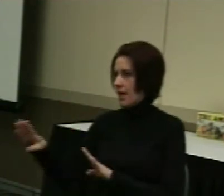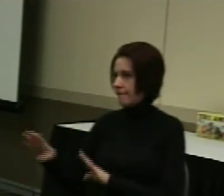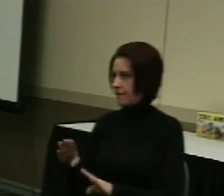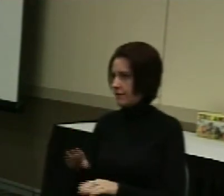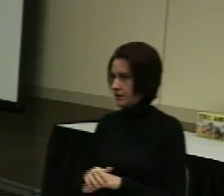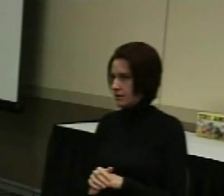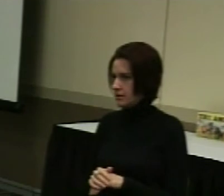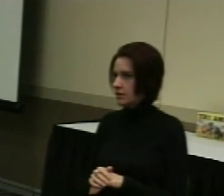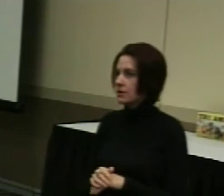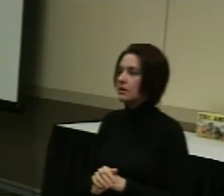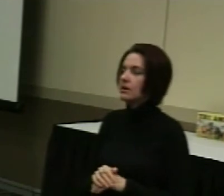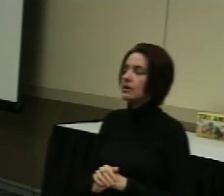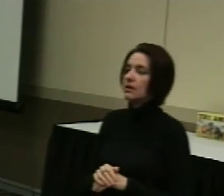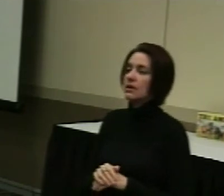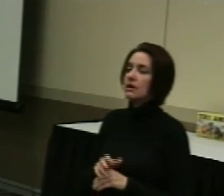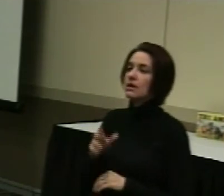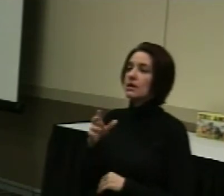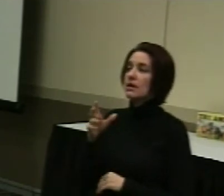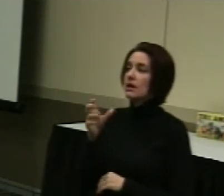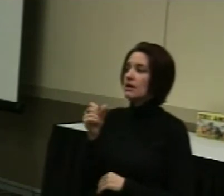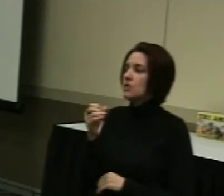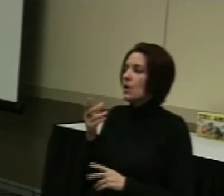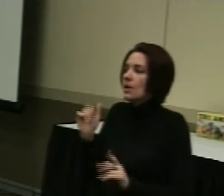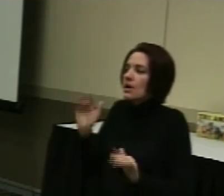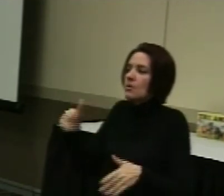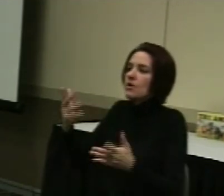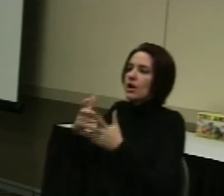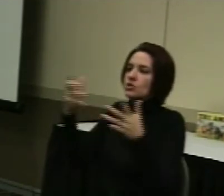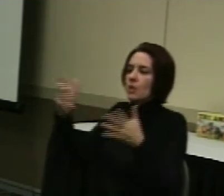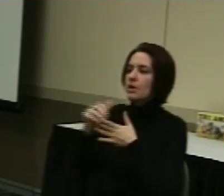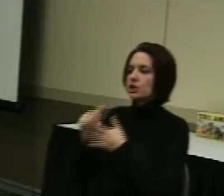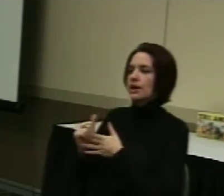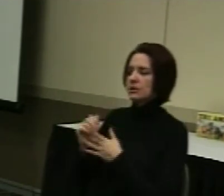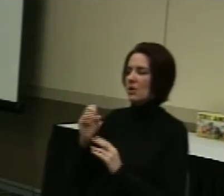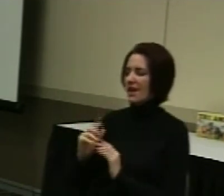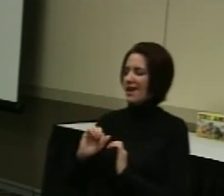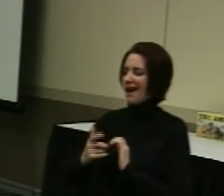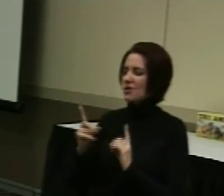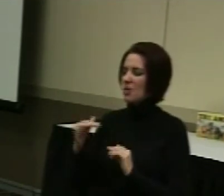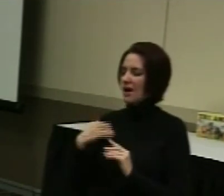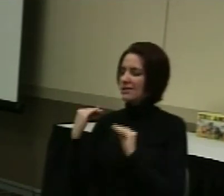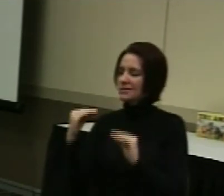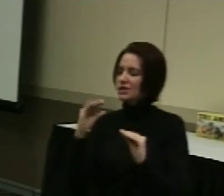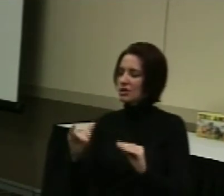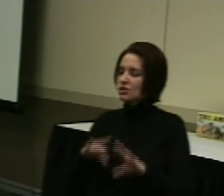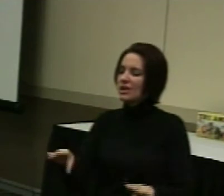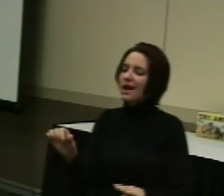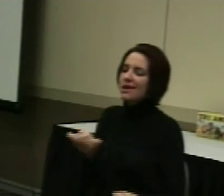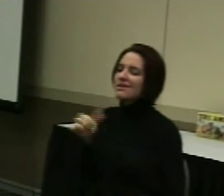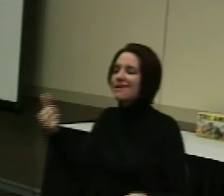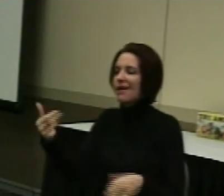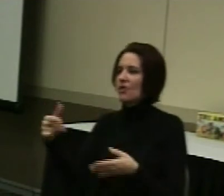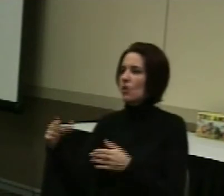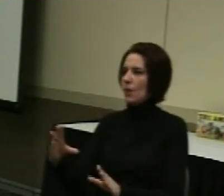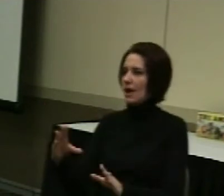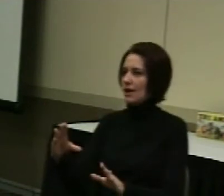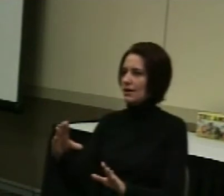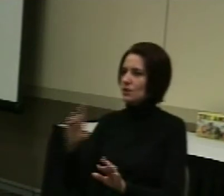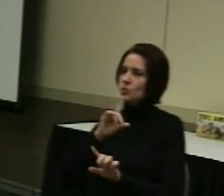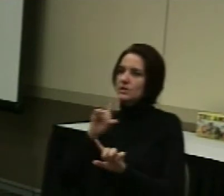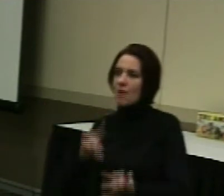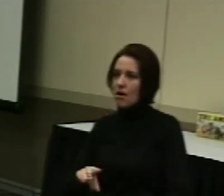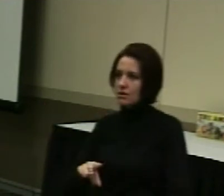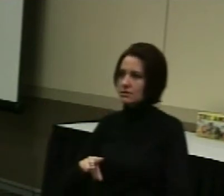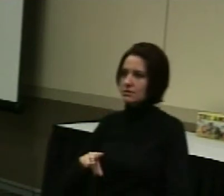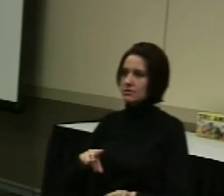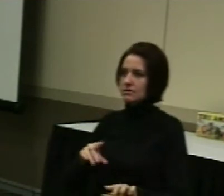gives you so much guidance about how do I go about teaching this child an alternative way to act instead